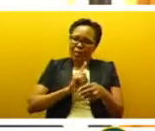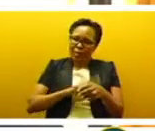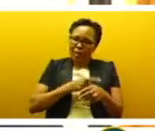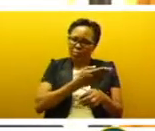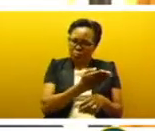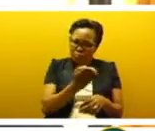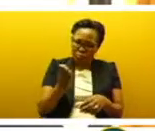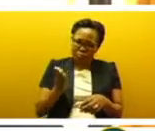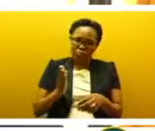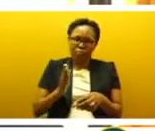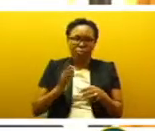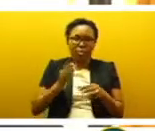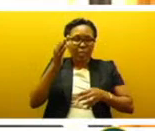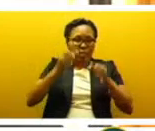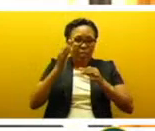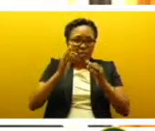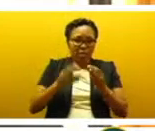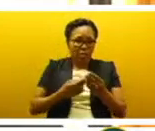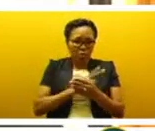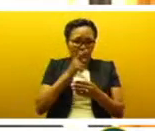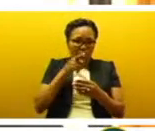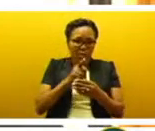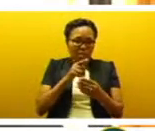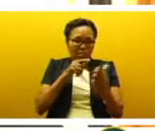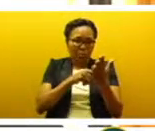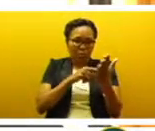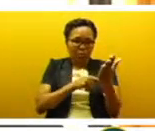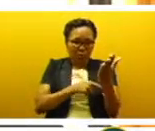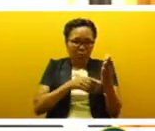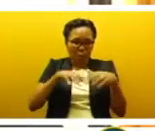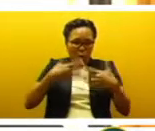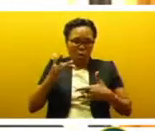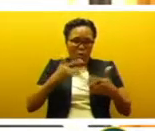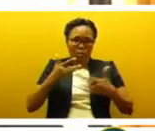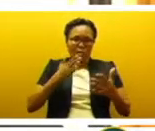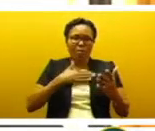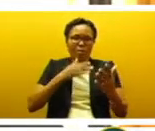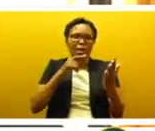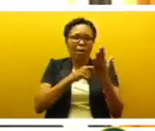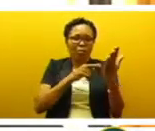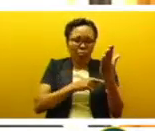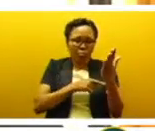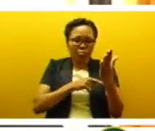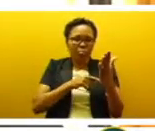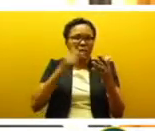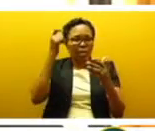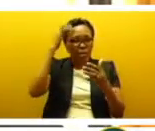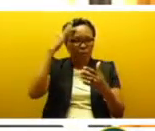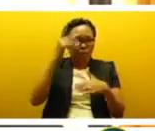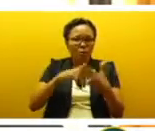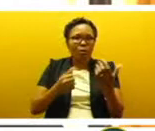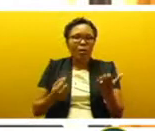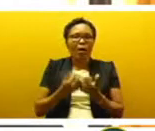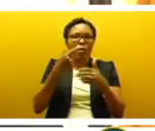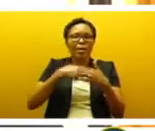these arguments, or considering my argument, consider that you held in Raila 2 that under